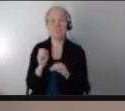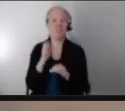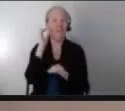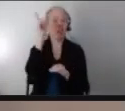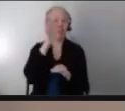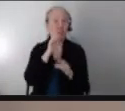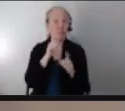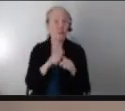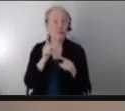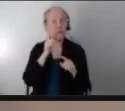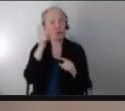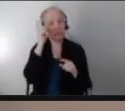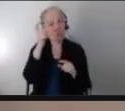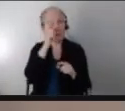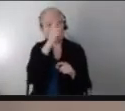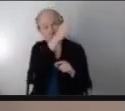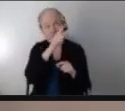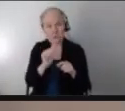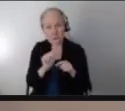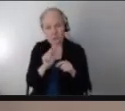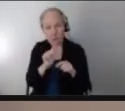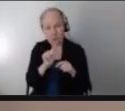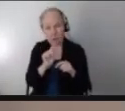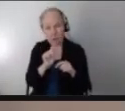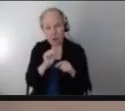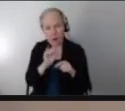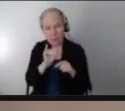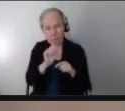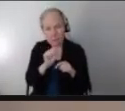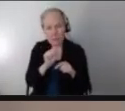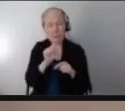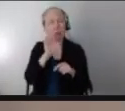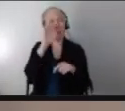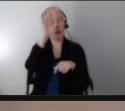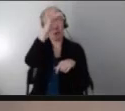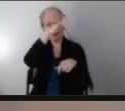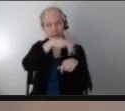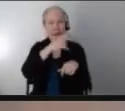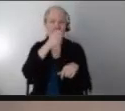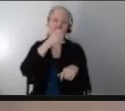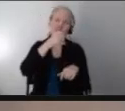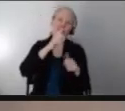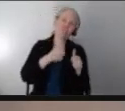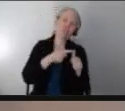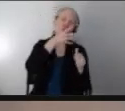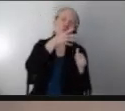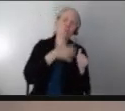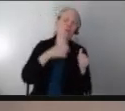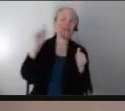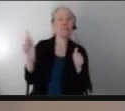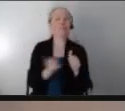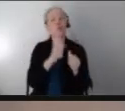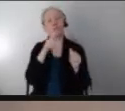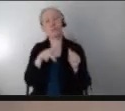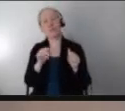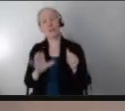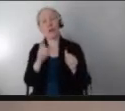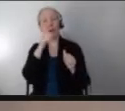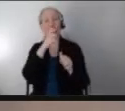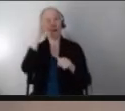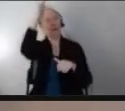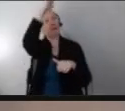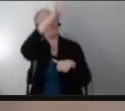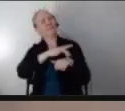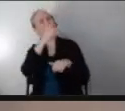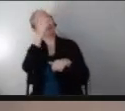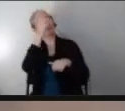having for landing on the moon, the first woman and the first person of color, it's because we